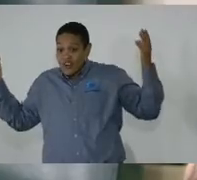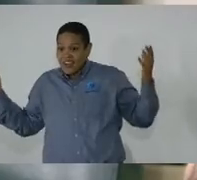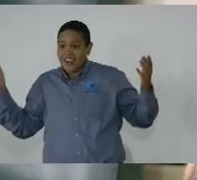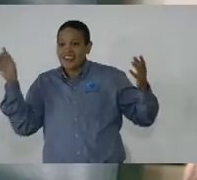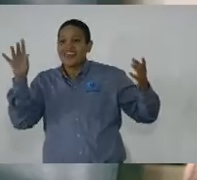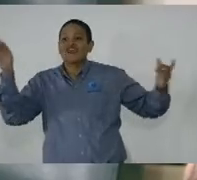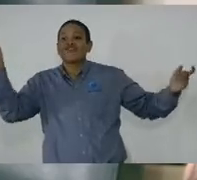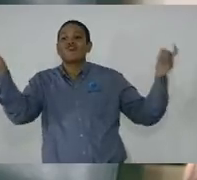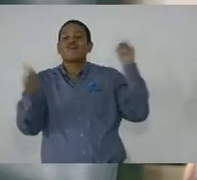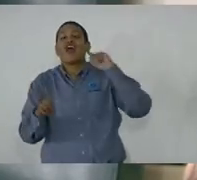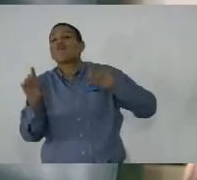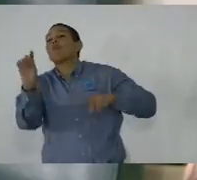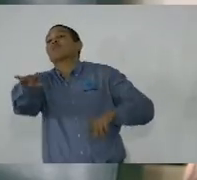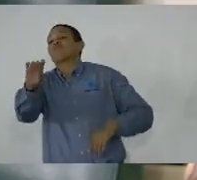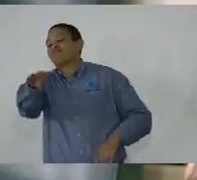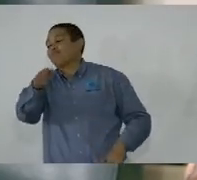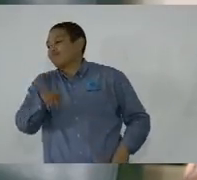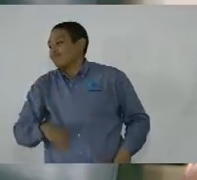we will be